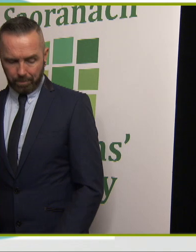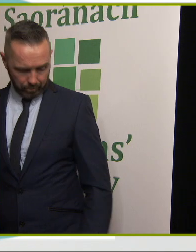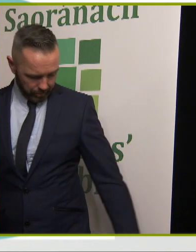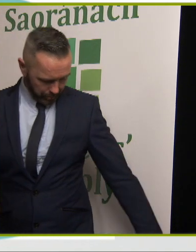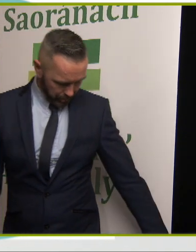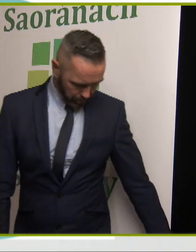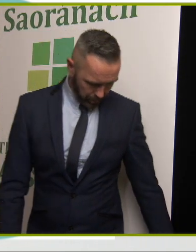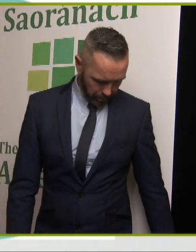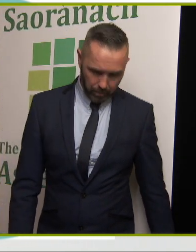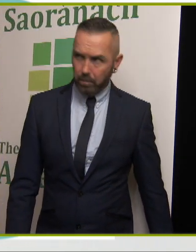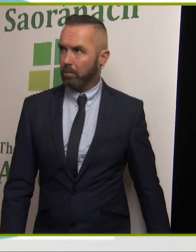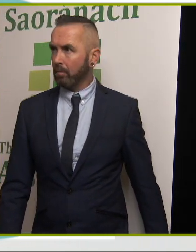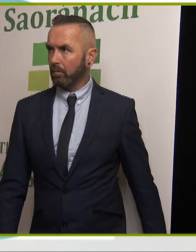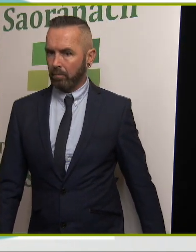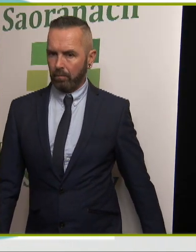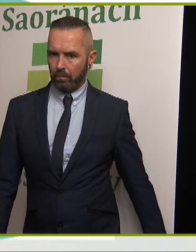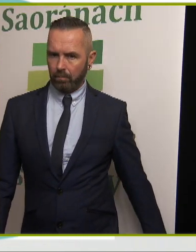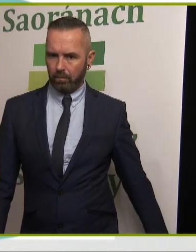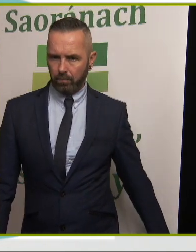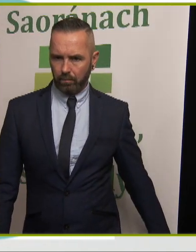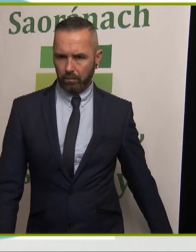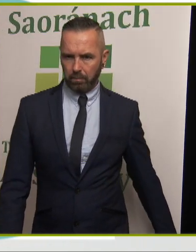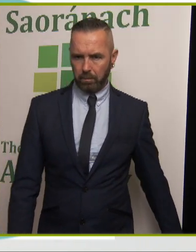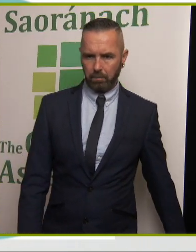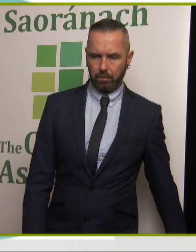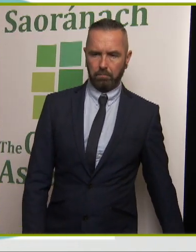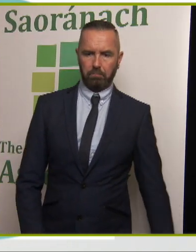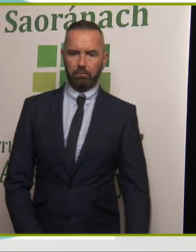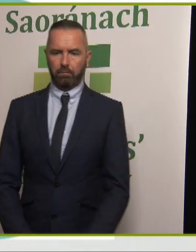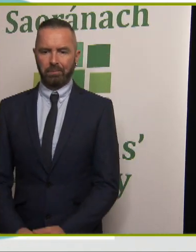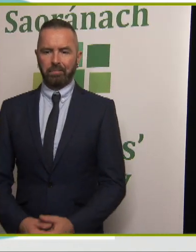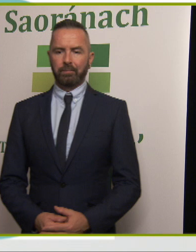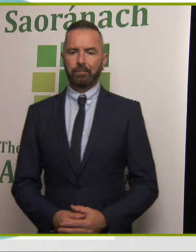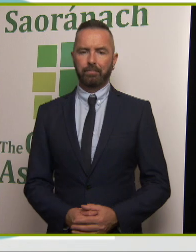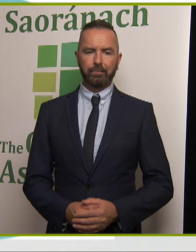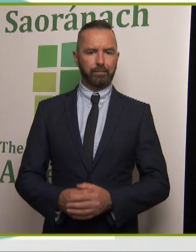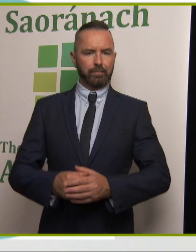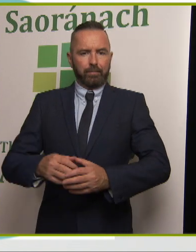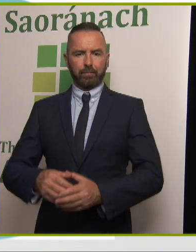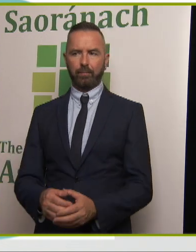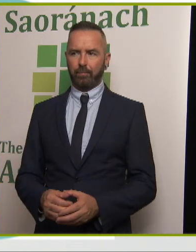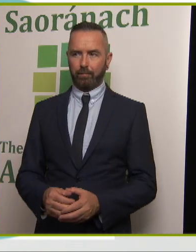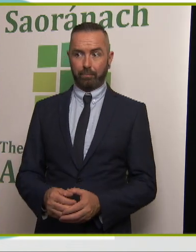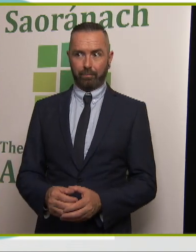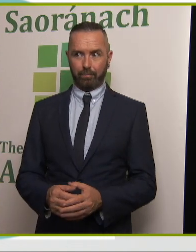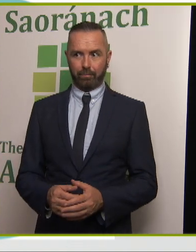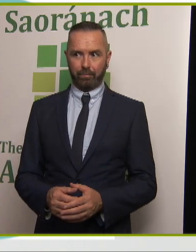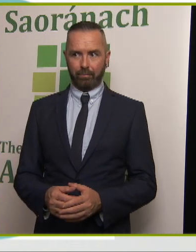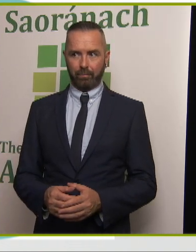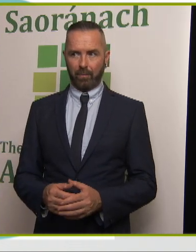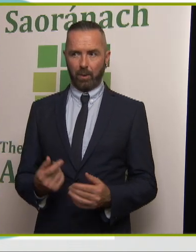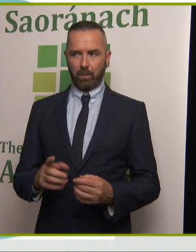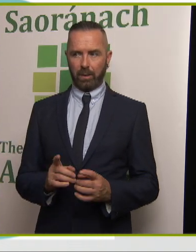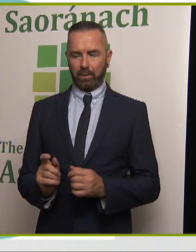but what is sustainability, and are we living within our planetary limits? This is a huge challenge still. We're the wealthy north on the